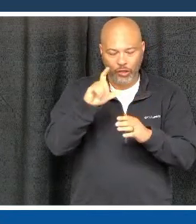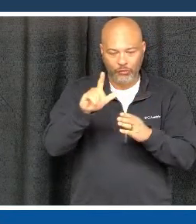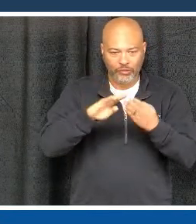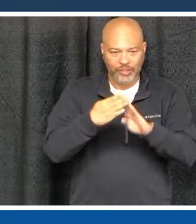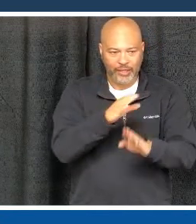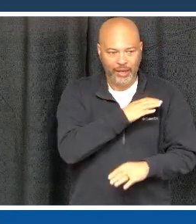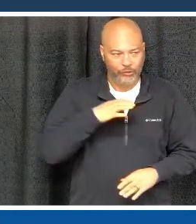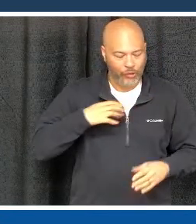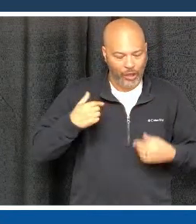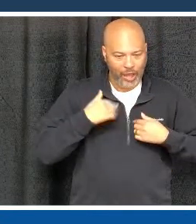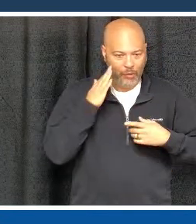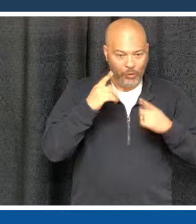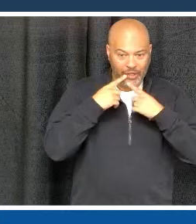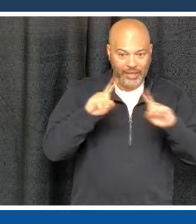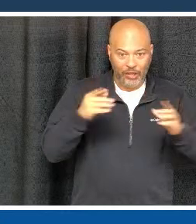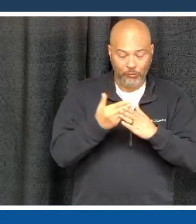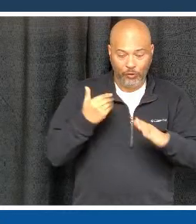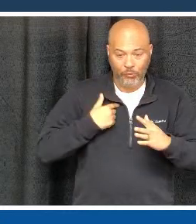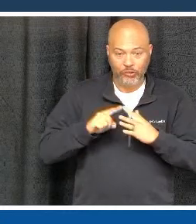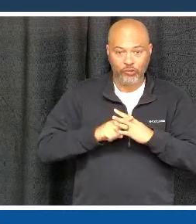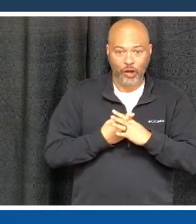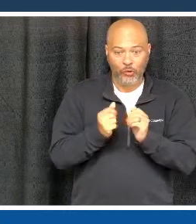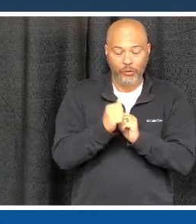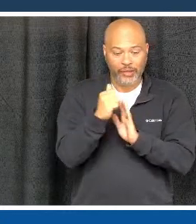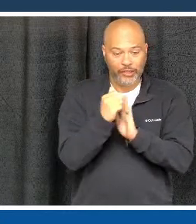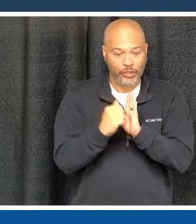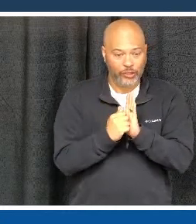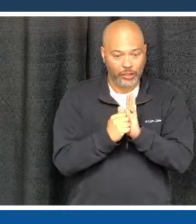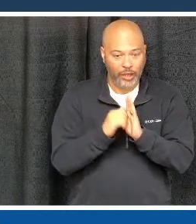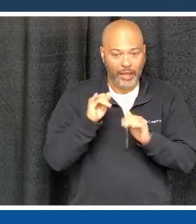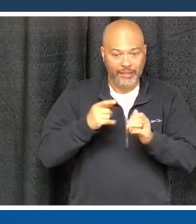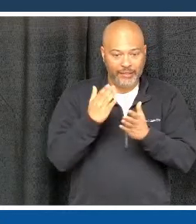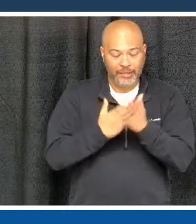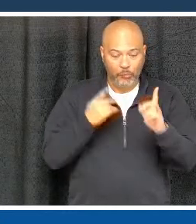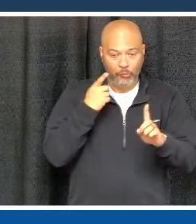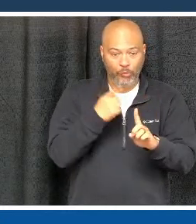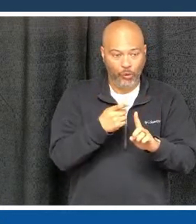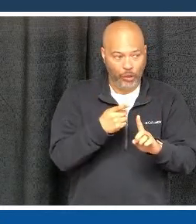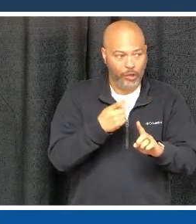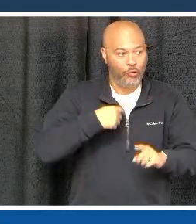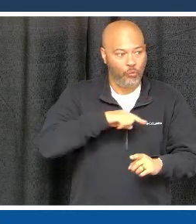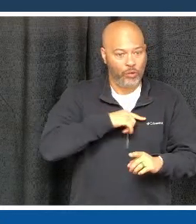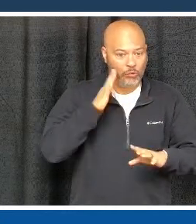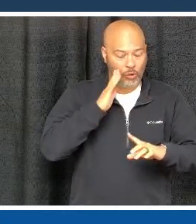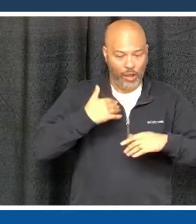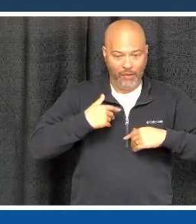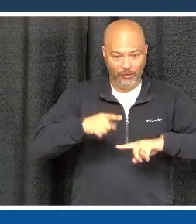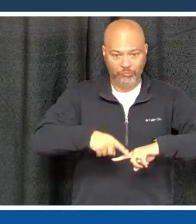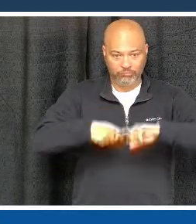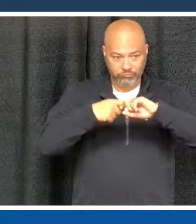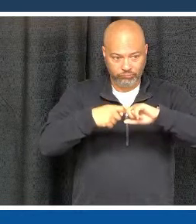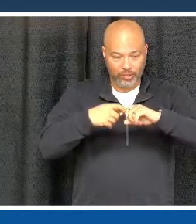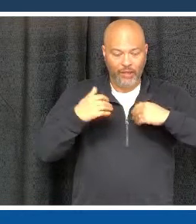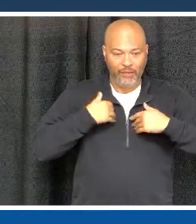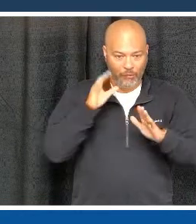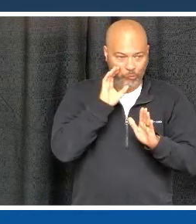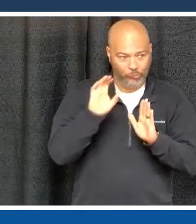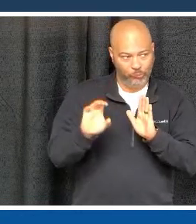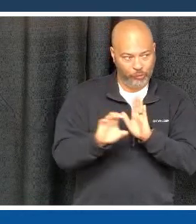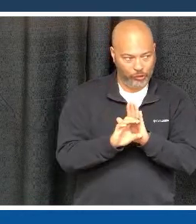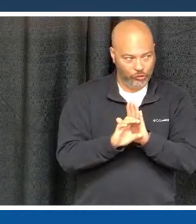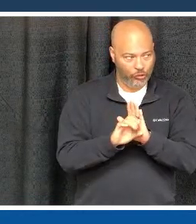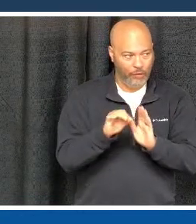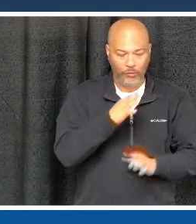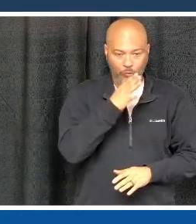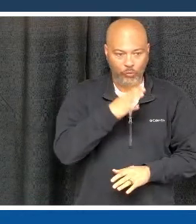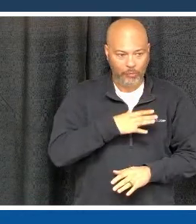I'll announce before we get started with our agenda that at some point we will pause and take a photo of the women